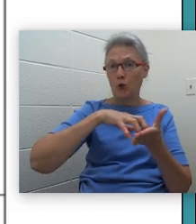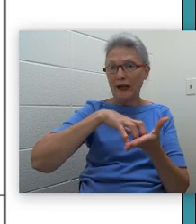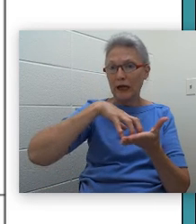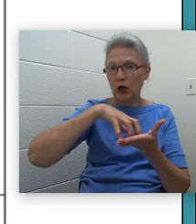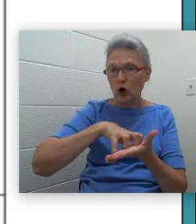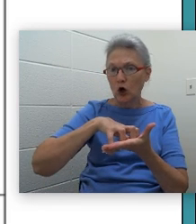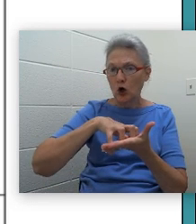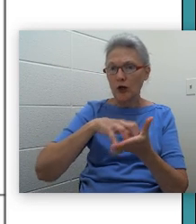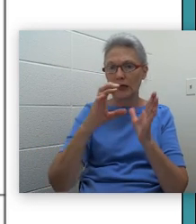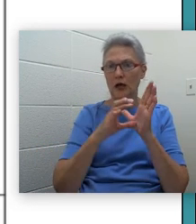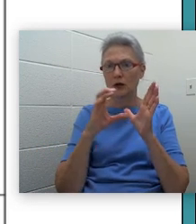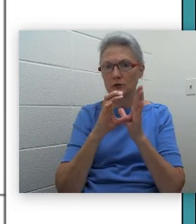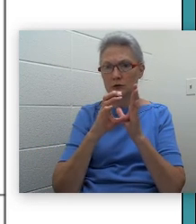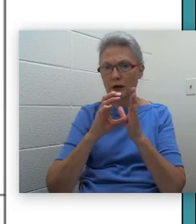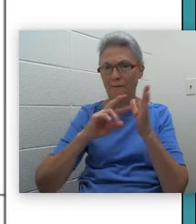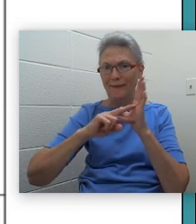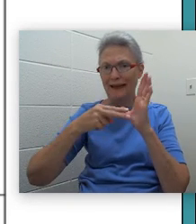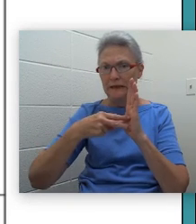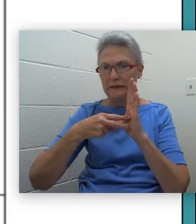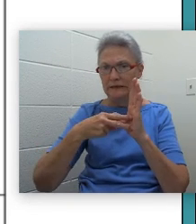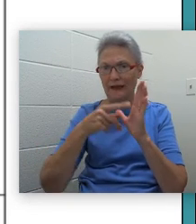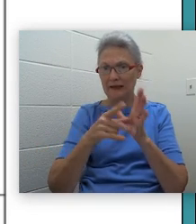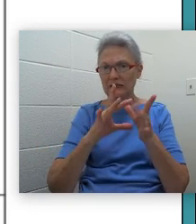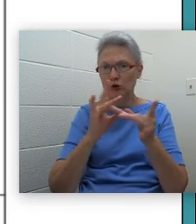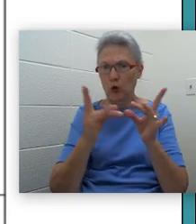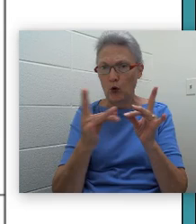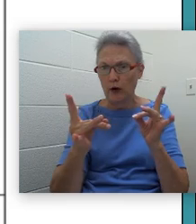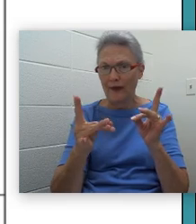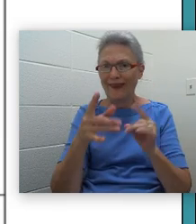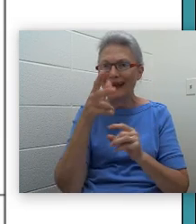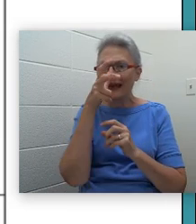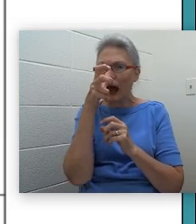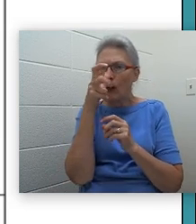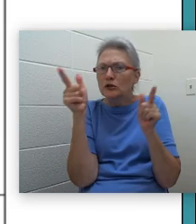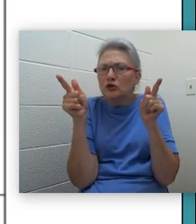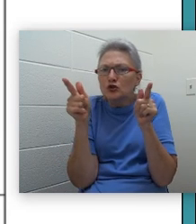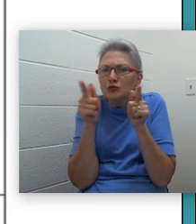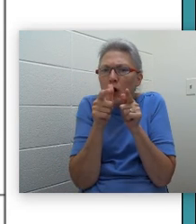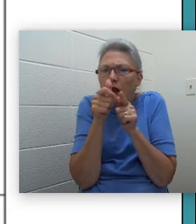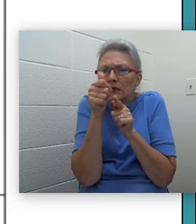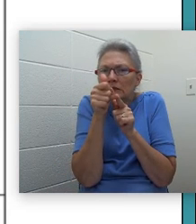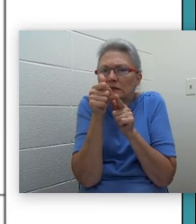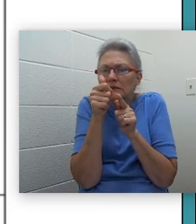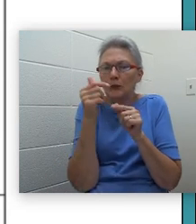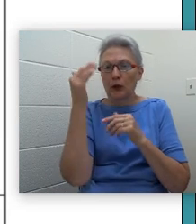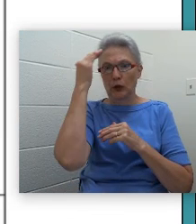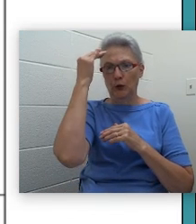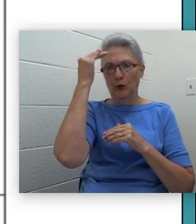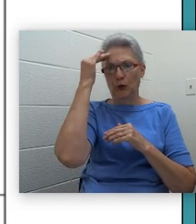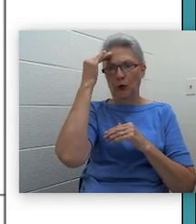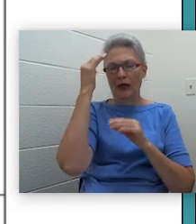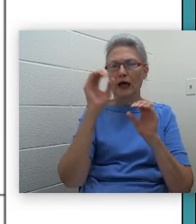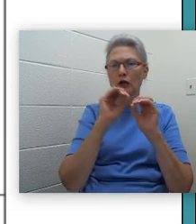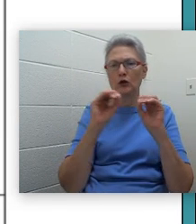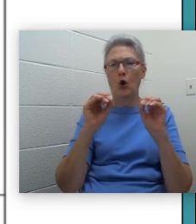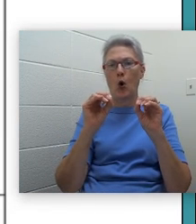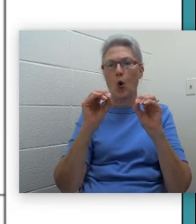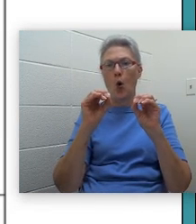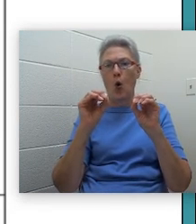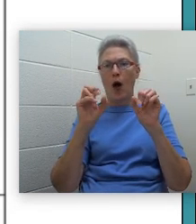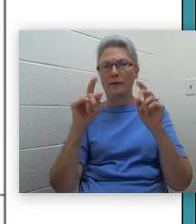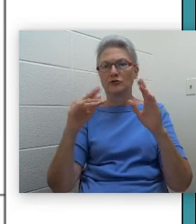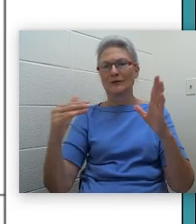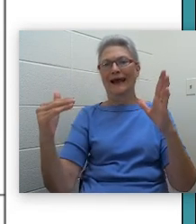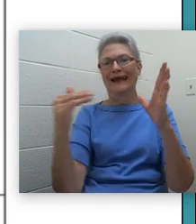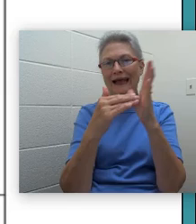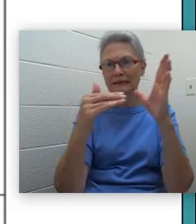character means that in this case, the Gnat was the smallest. He's one that we knew had no chance against